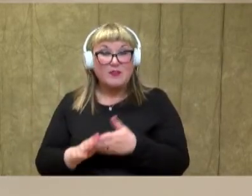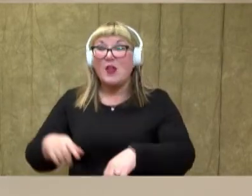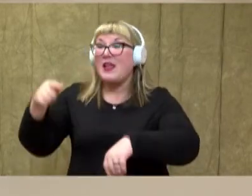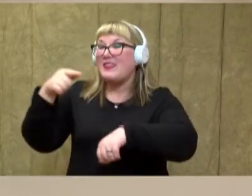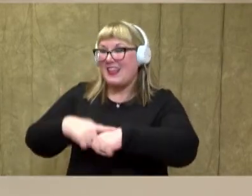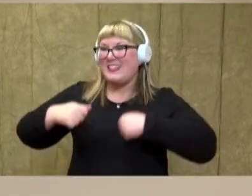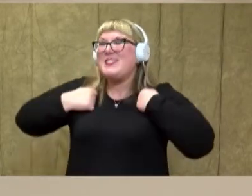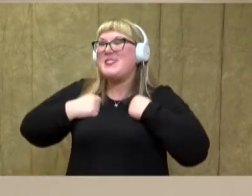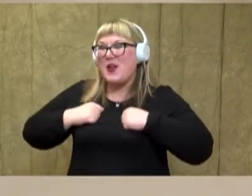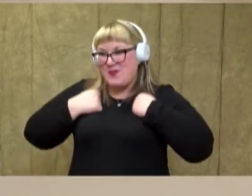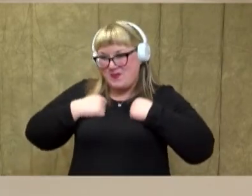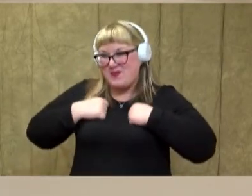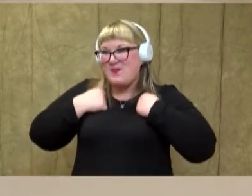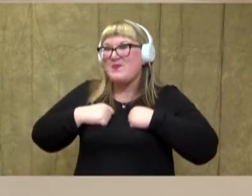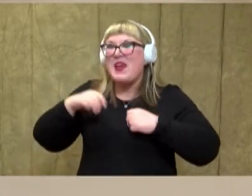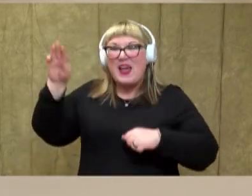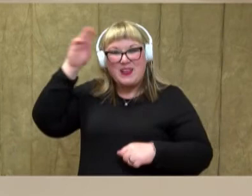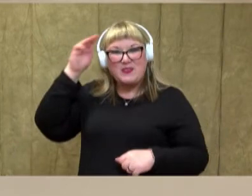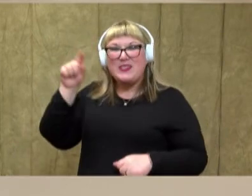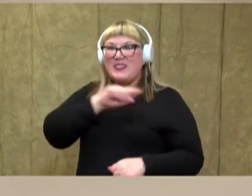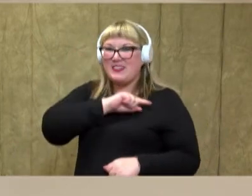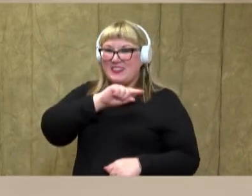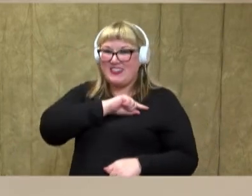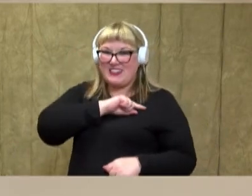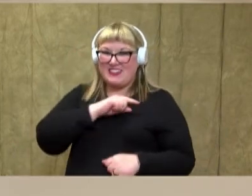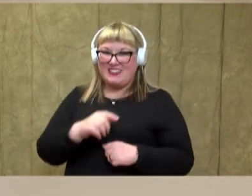Time for a bath, Mr. Gilly.